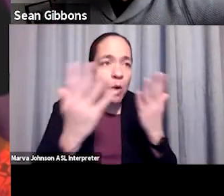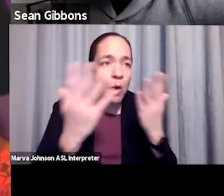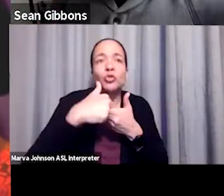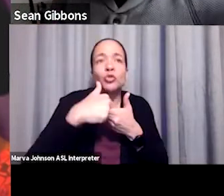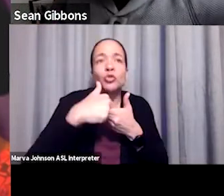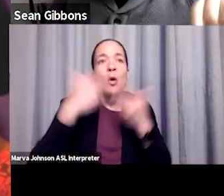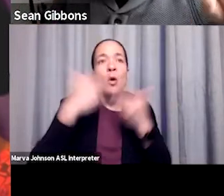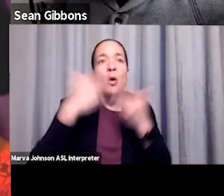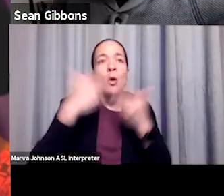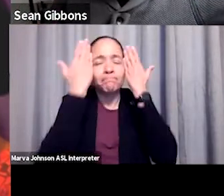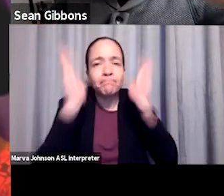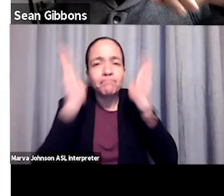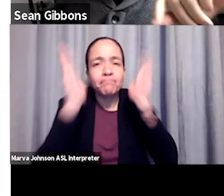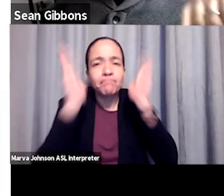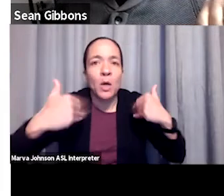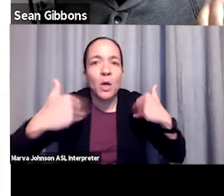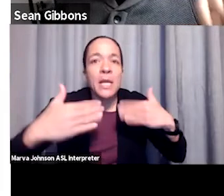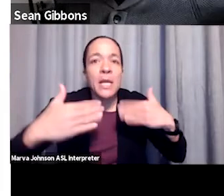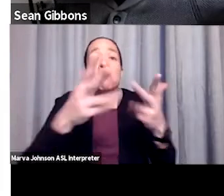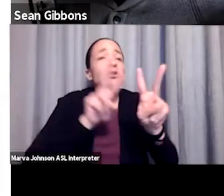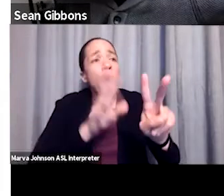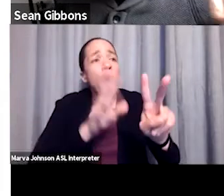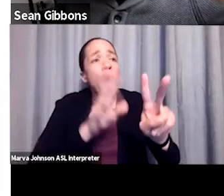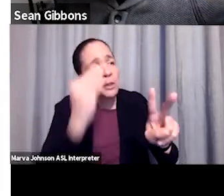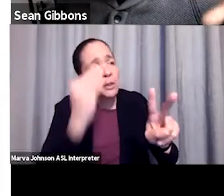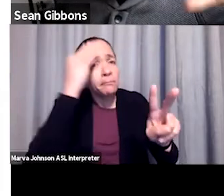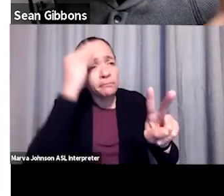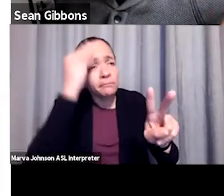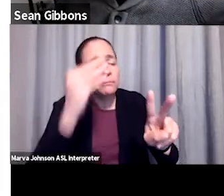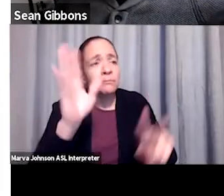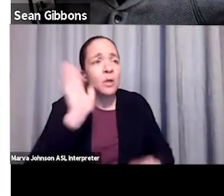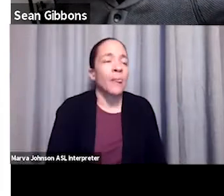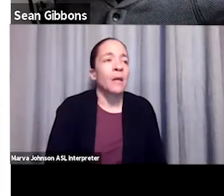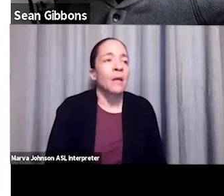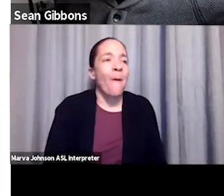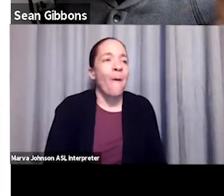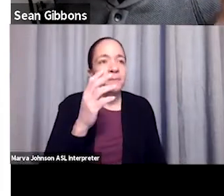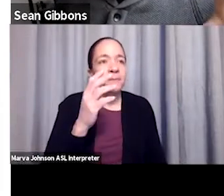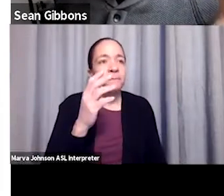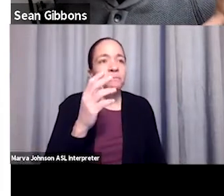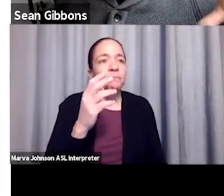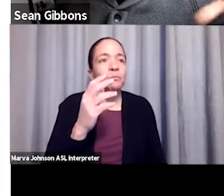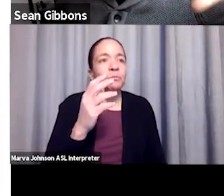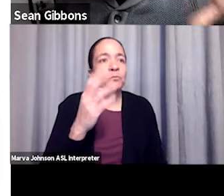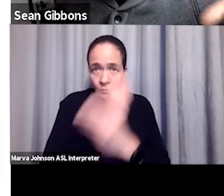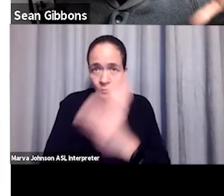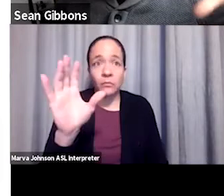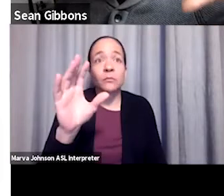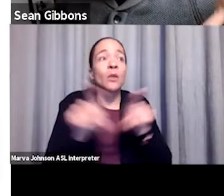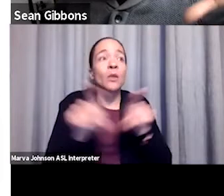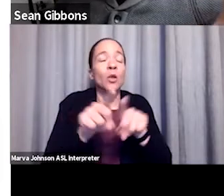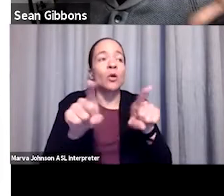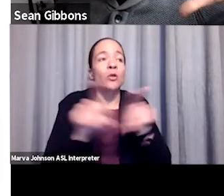to date. Mr. T, if you would, bring us forward. Other thing I want to just flag for you is, as many of you know, I think we have now